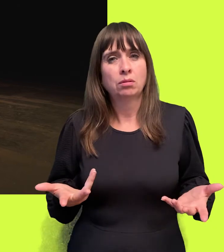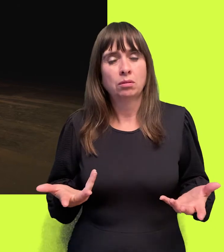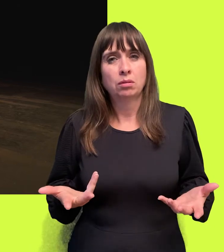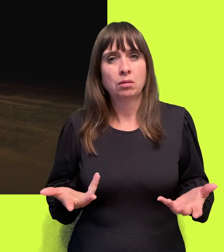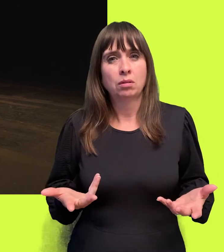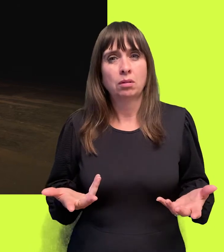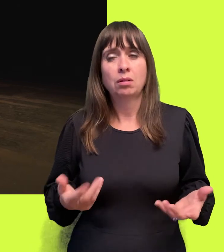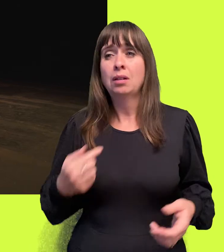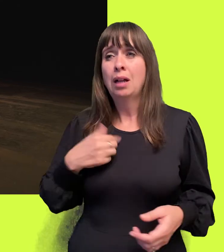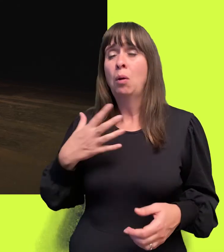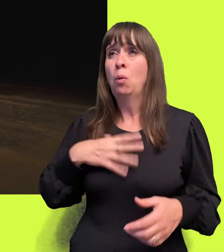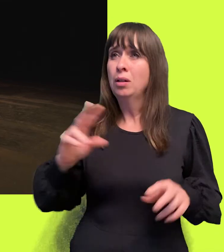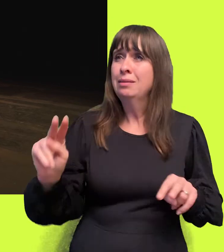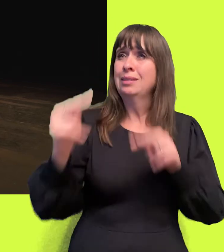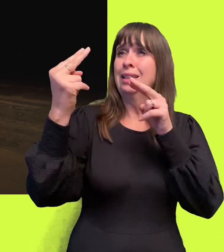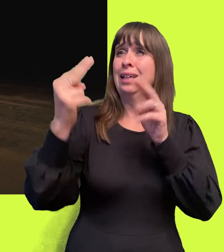I want to see my nan again.